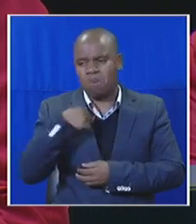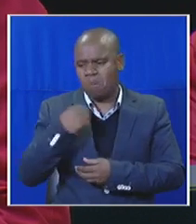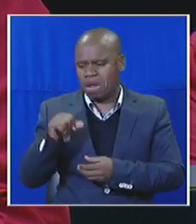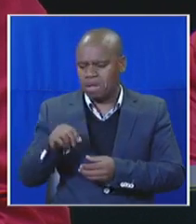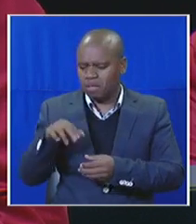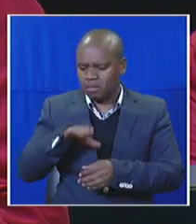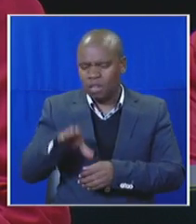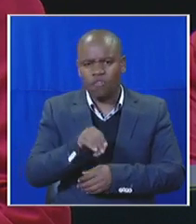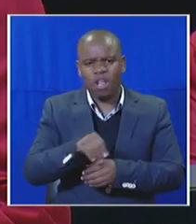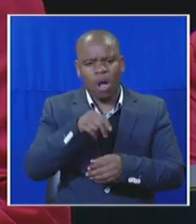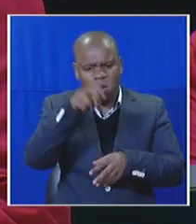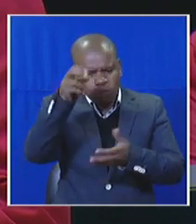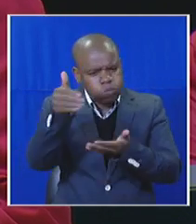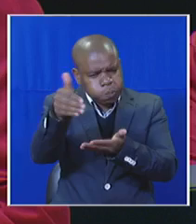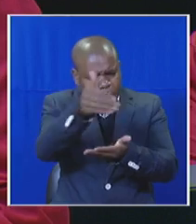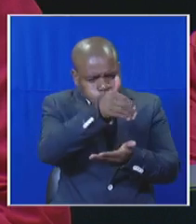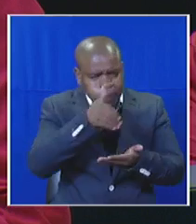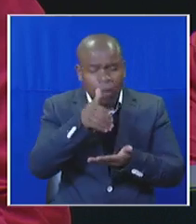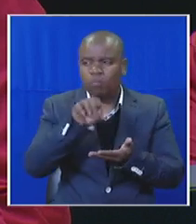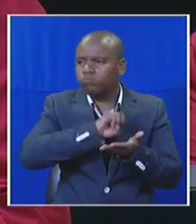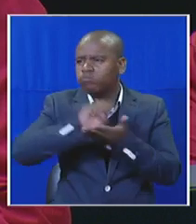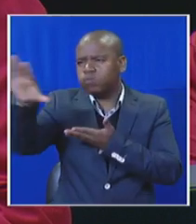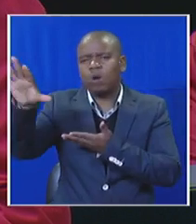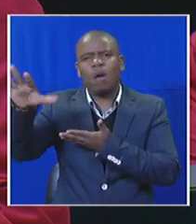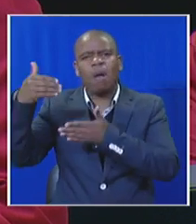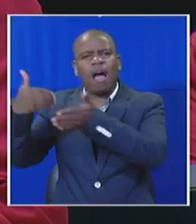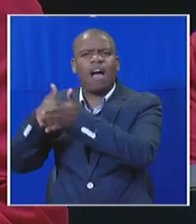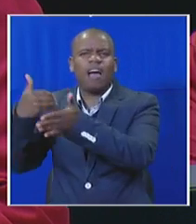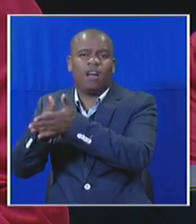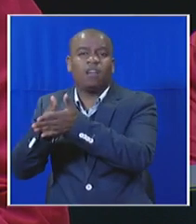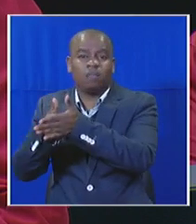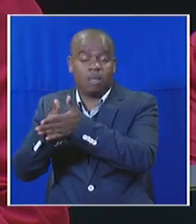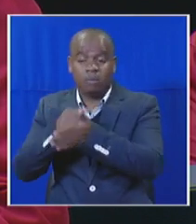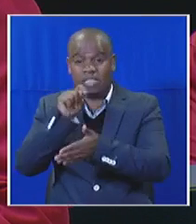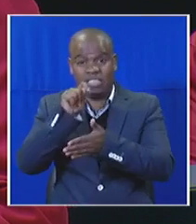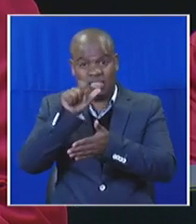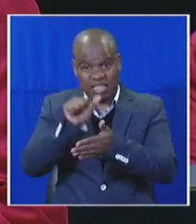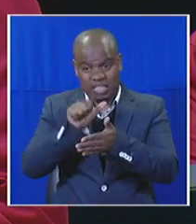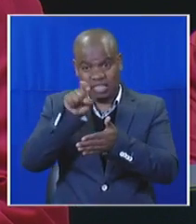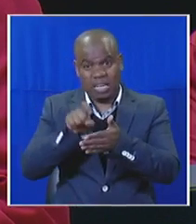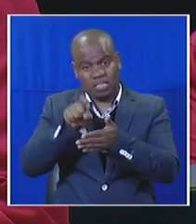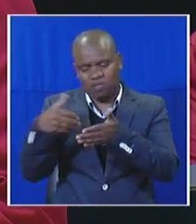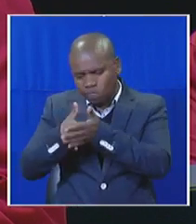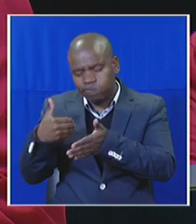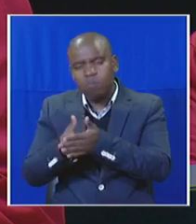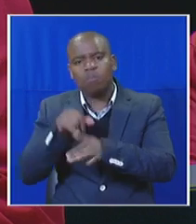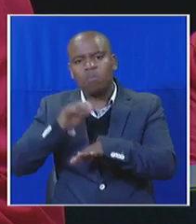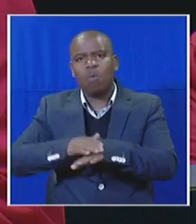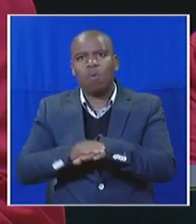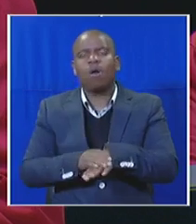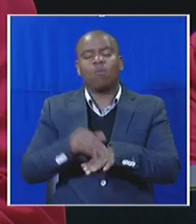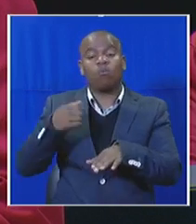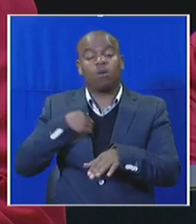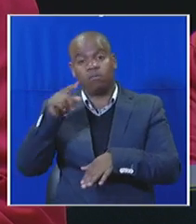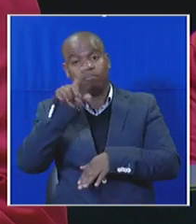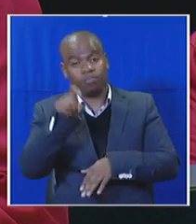to tax havens. The last time we asked the question about tax avoidance, you gave a very sorry response. Again, we ask, what